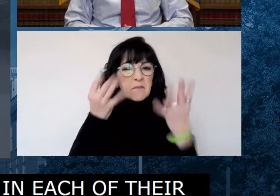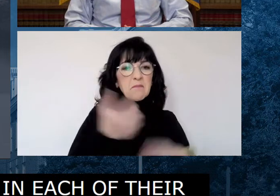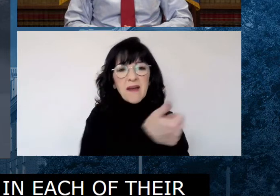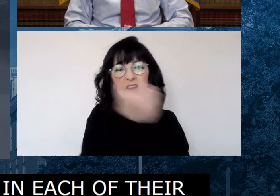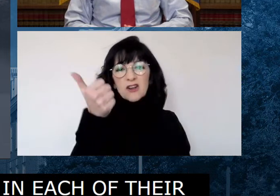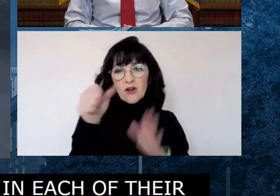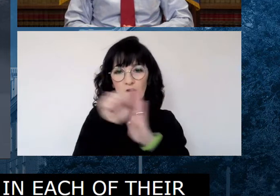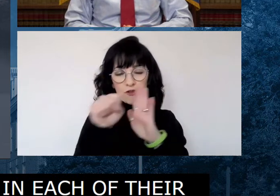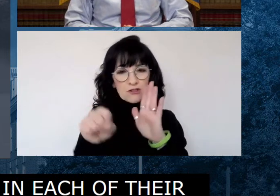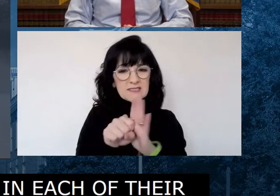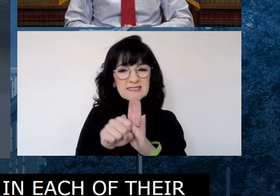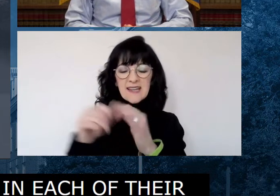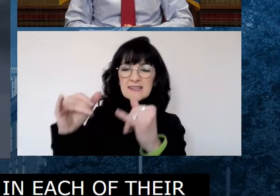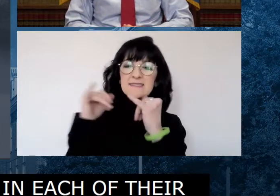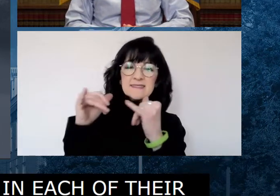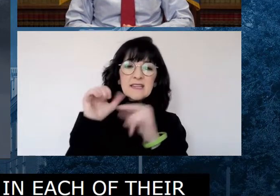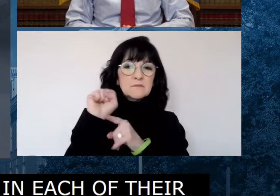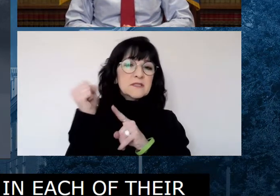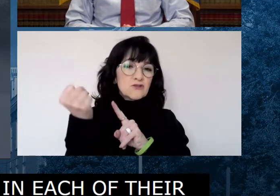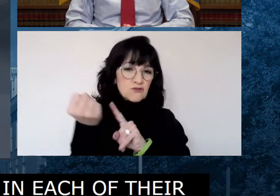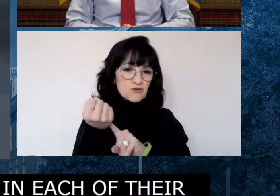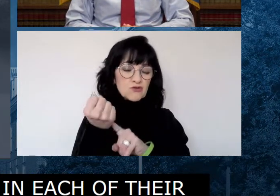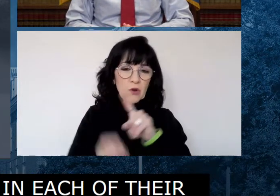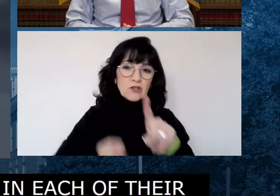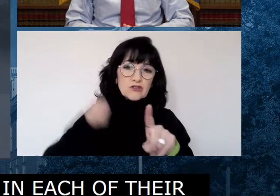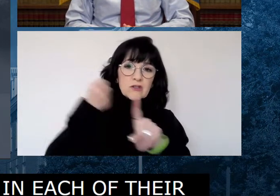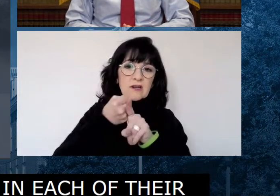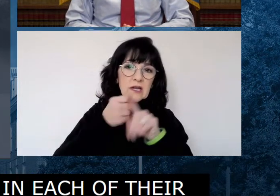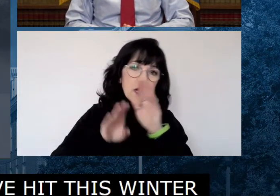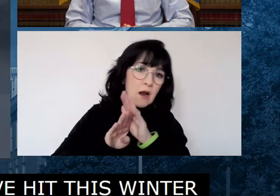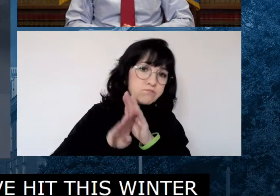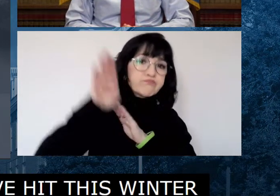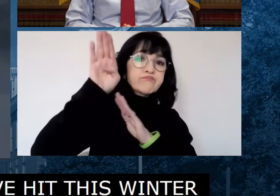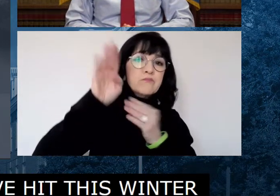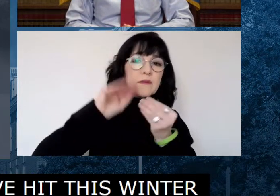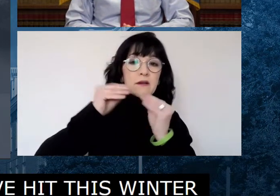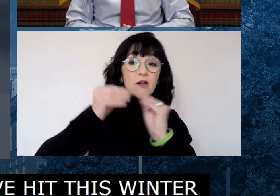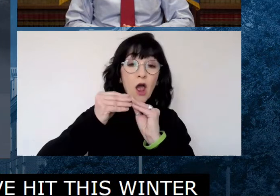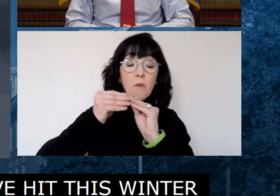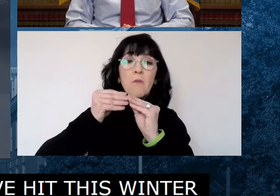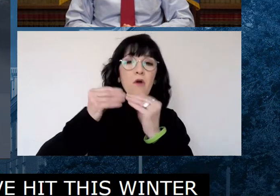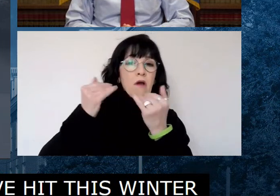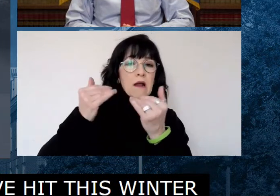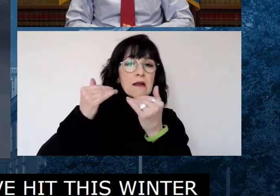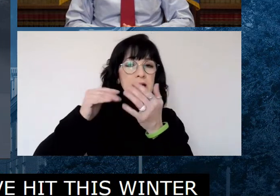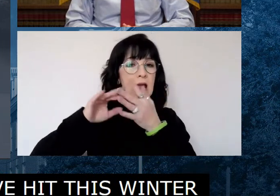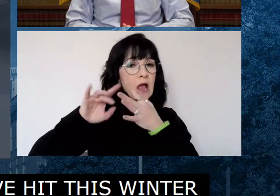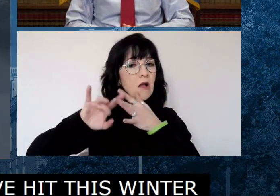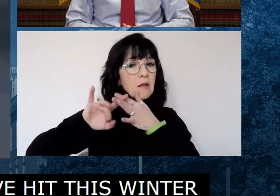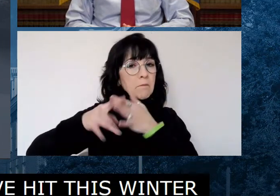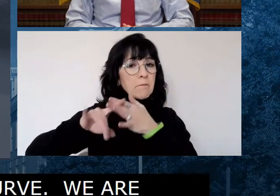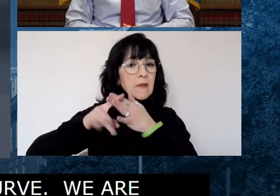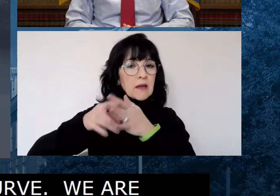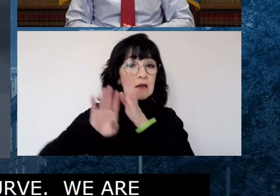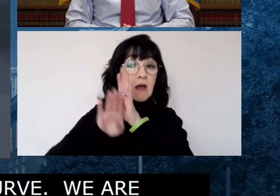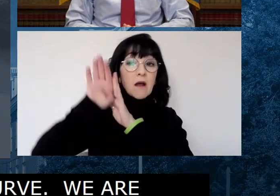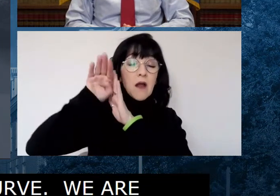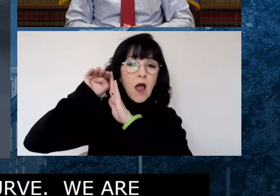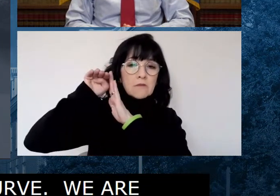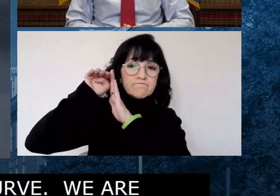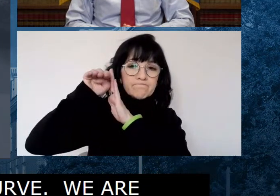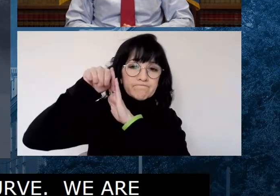downside of the curve. We'll see that in a minute as we look at our case rates, our percent positivity, and importantly,